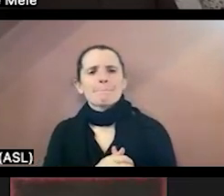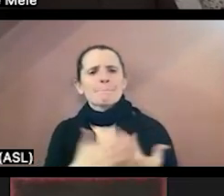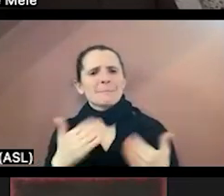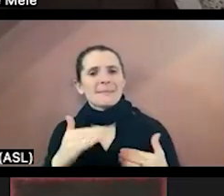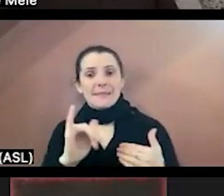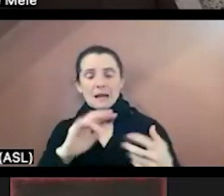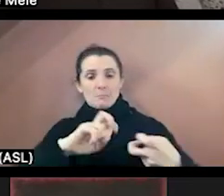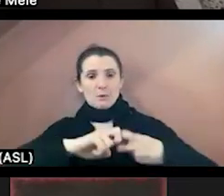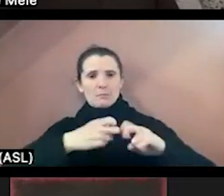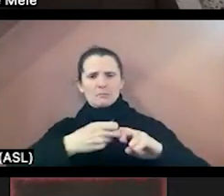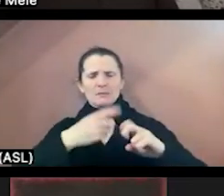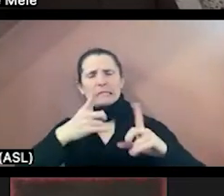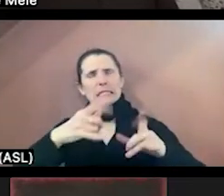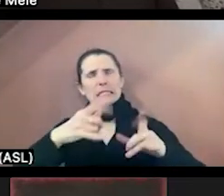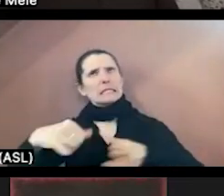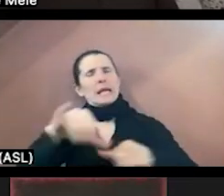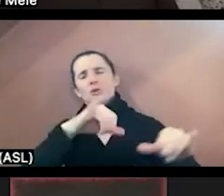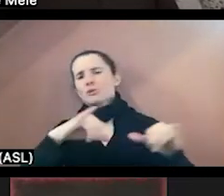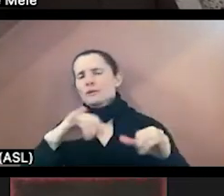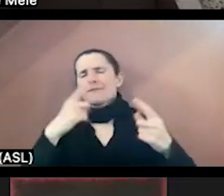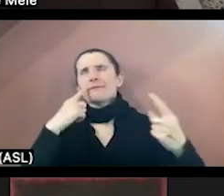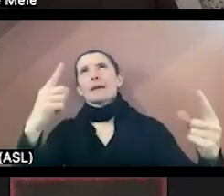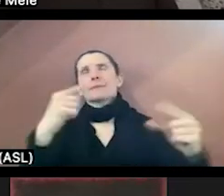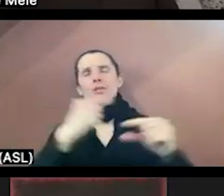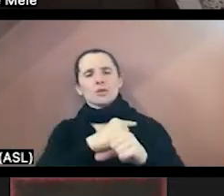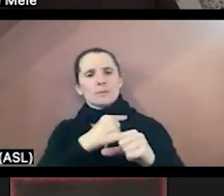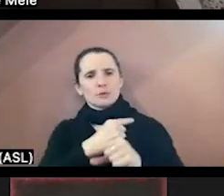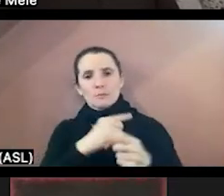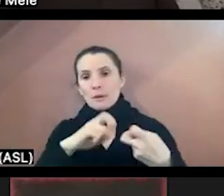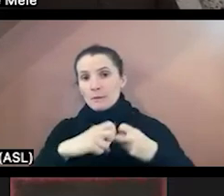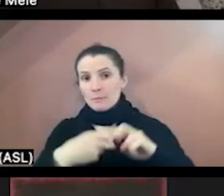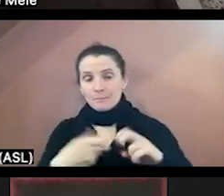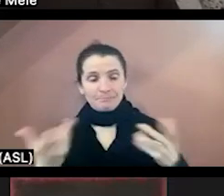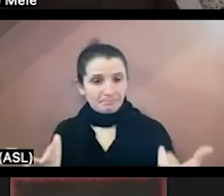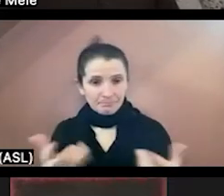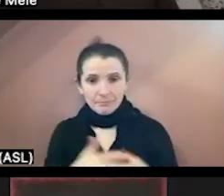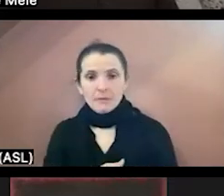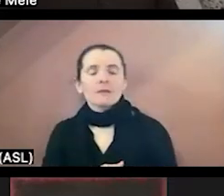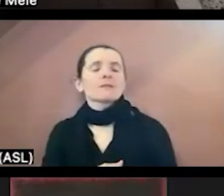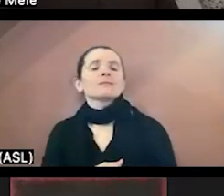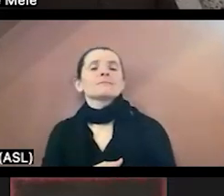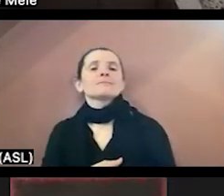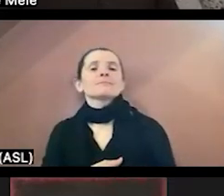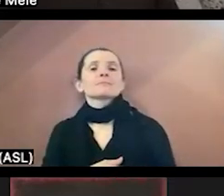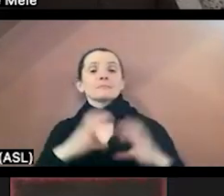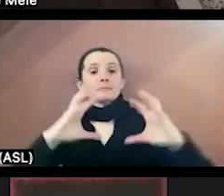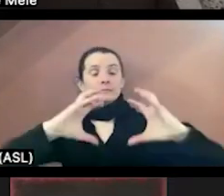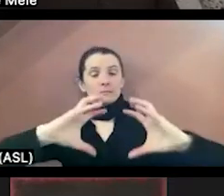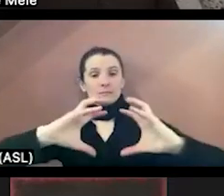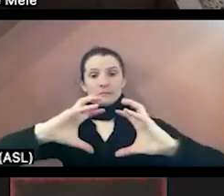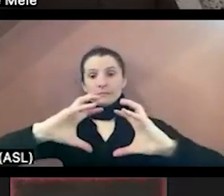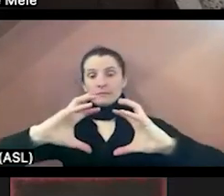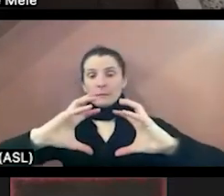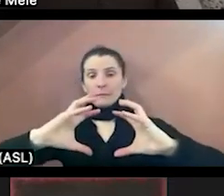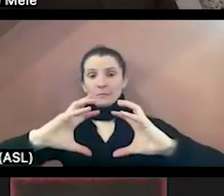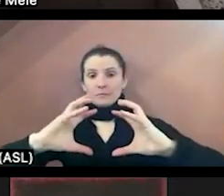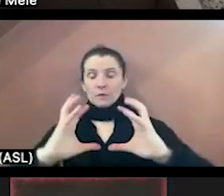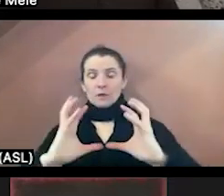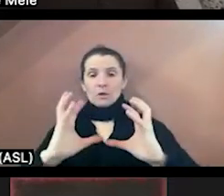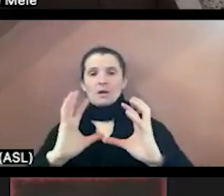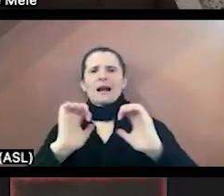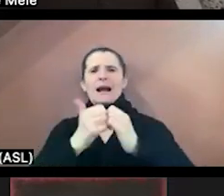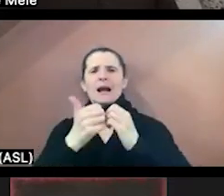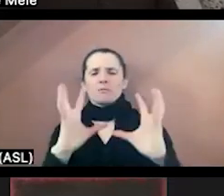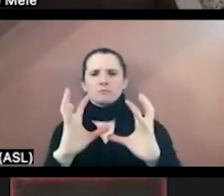standard, very famous geometry problem, which is to turn a sphere inside out,